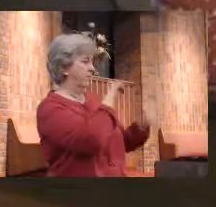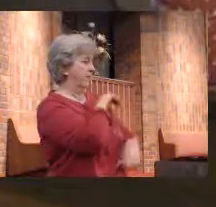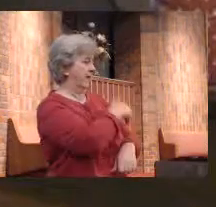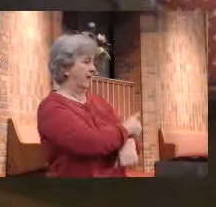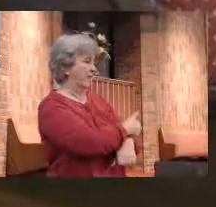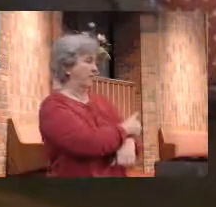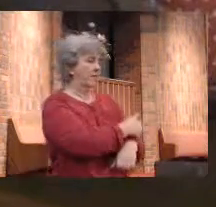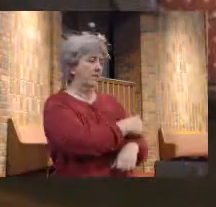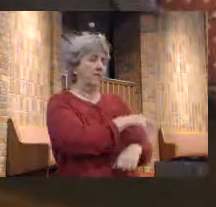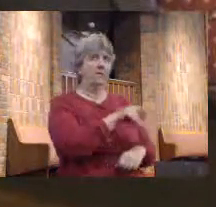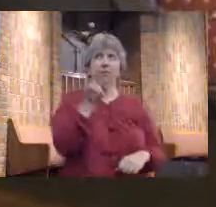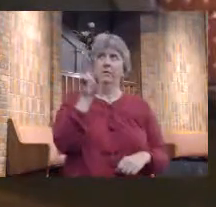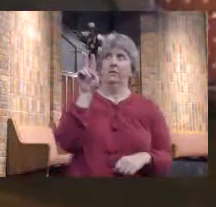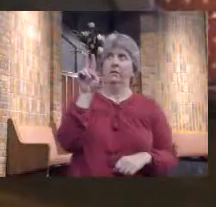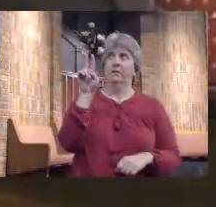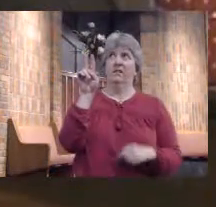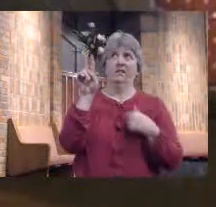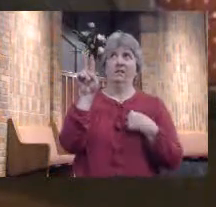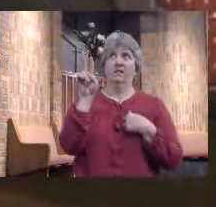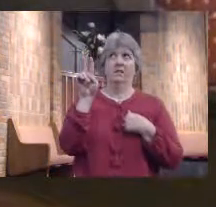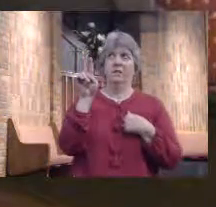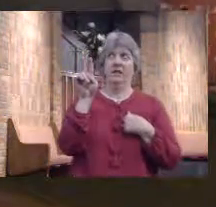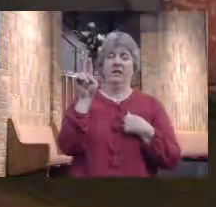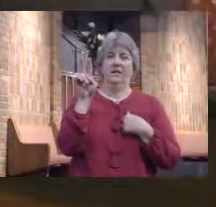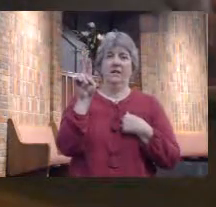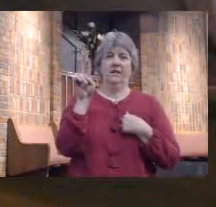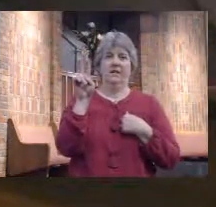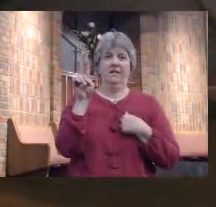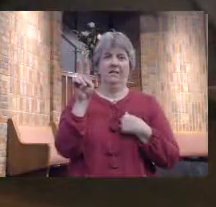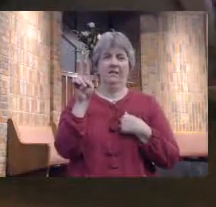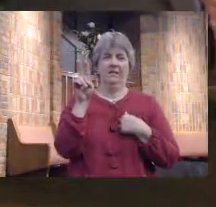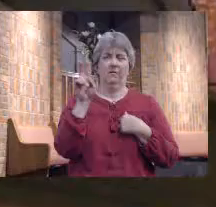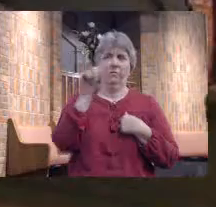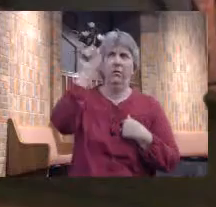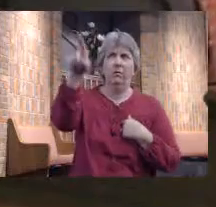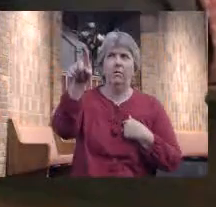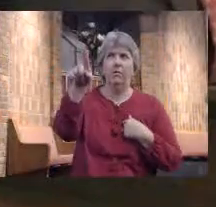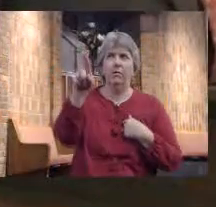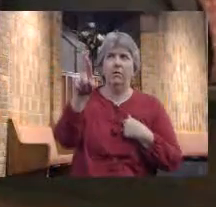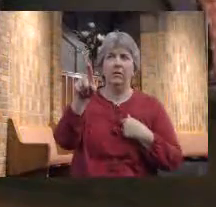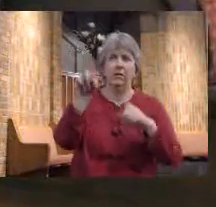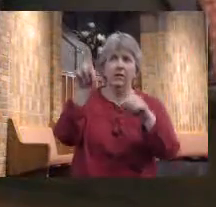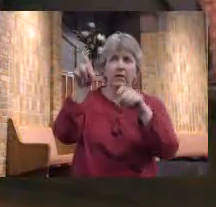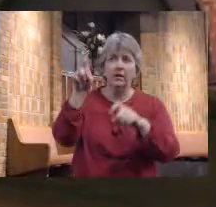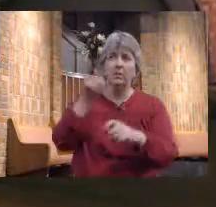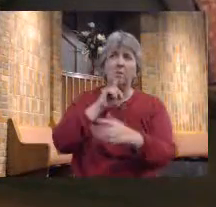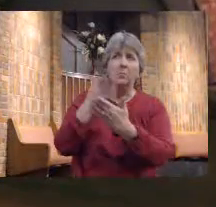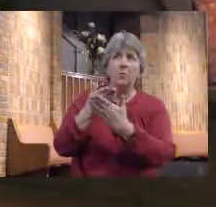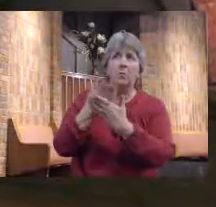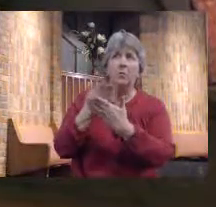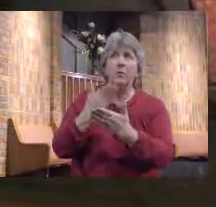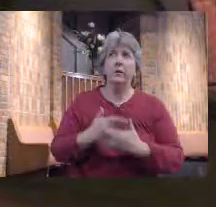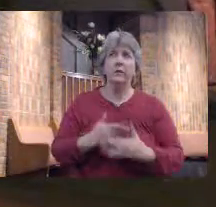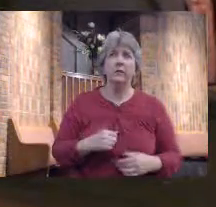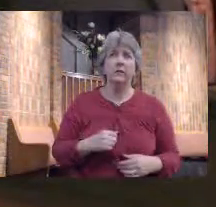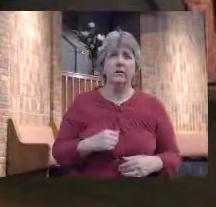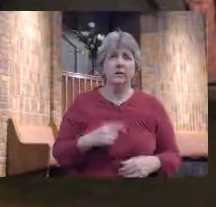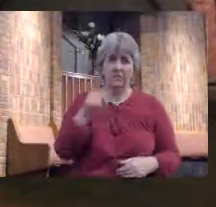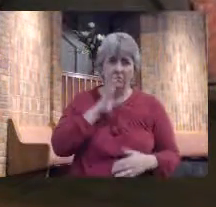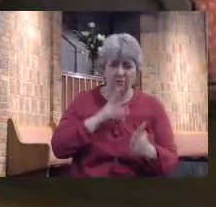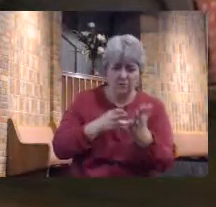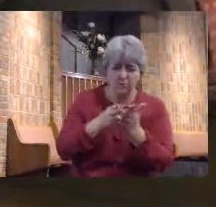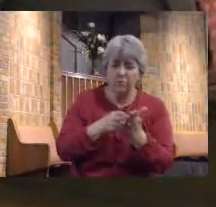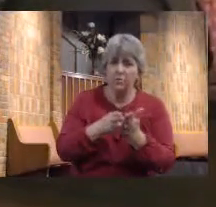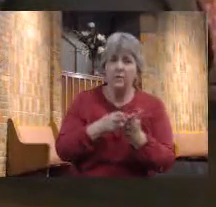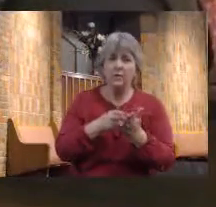Gideon doesn't feel powerful. He questions the angel as of the veracity of the truthfulness of it.